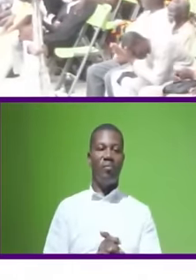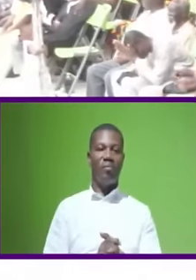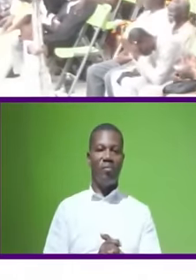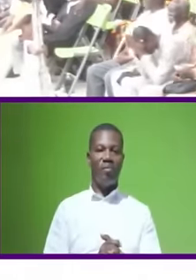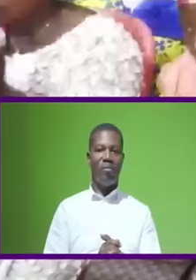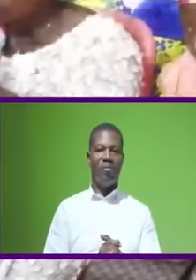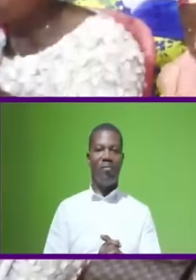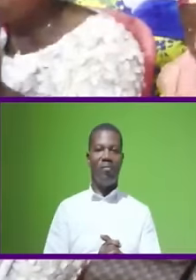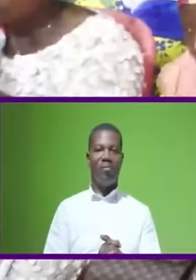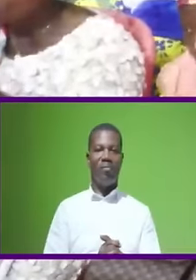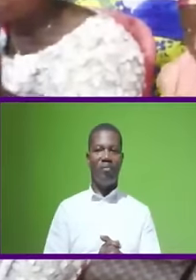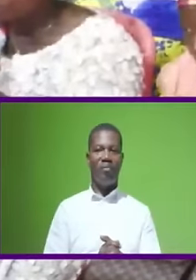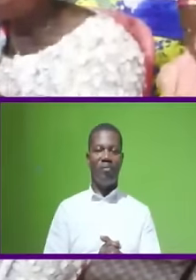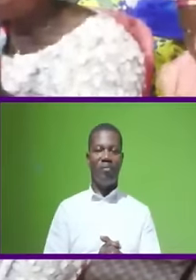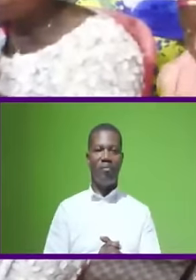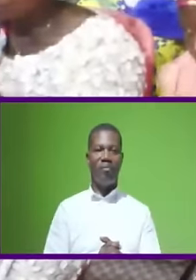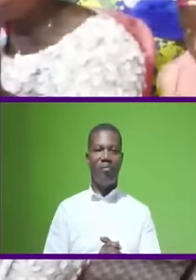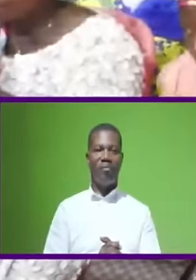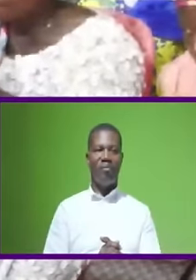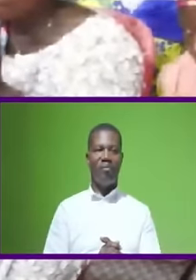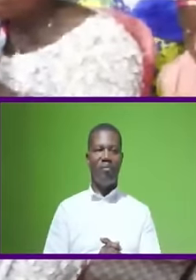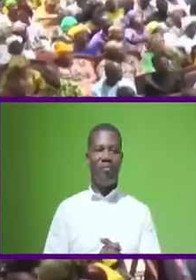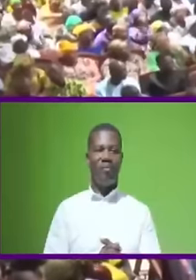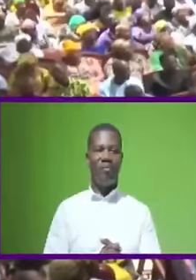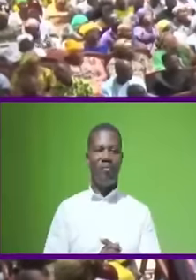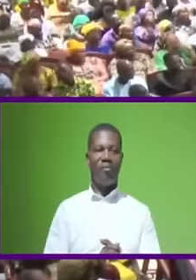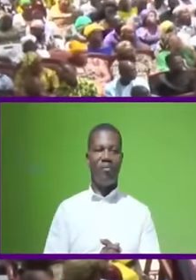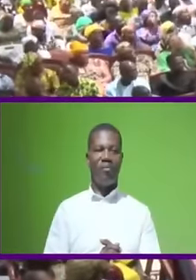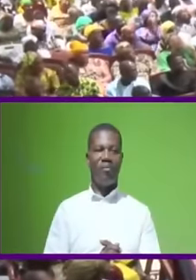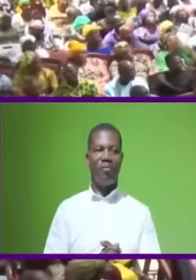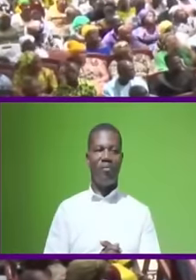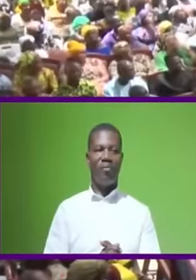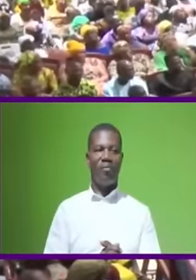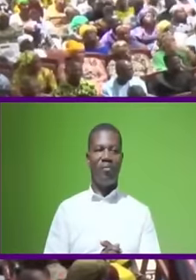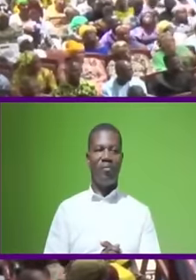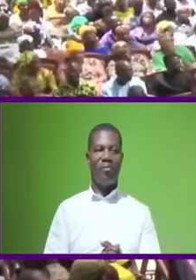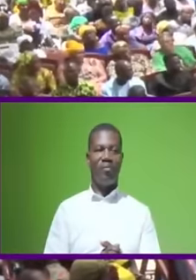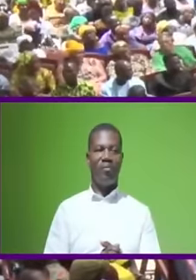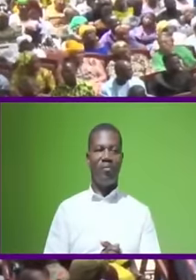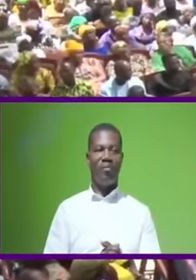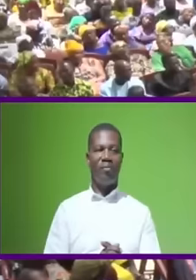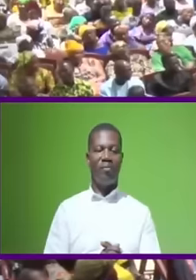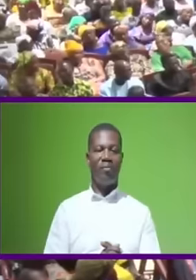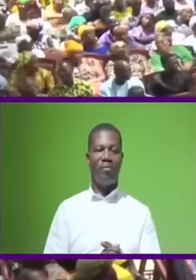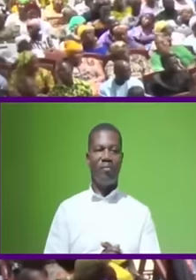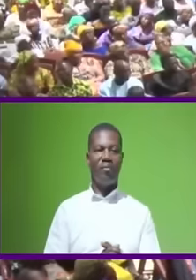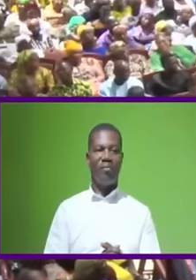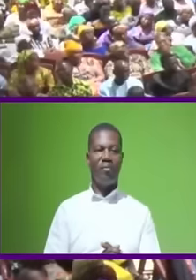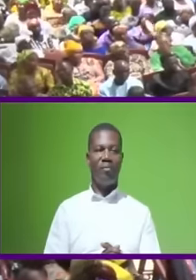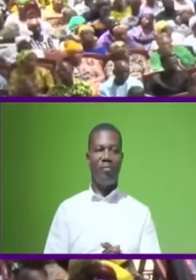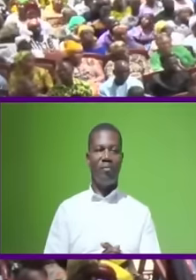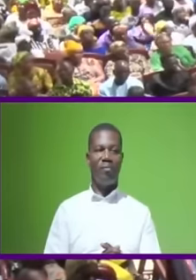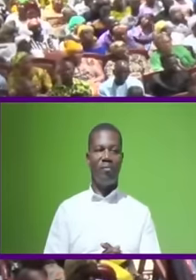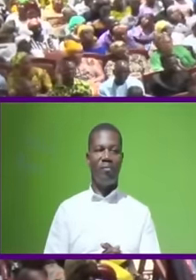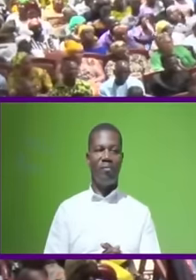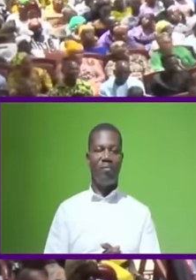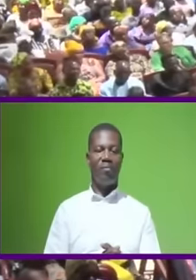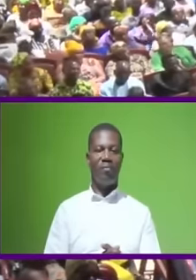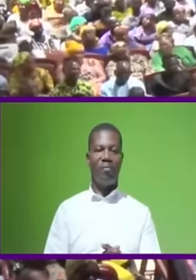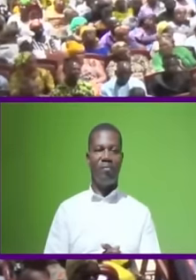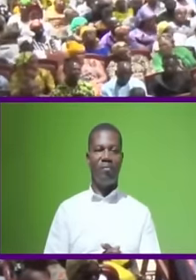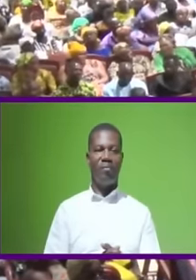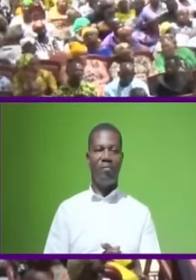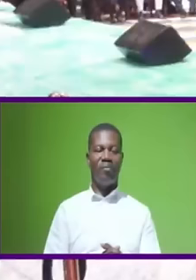today, whenever I receive any strange call and I listen to the subject of the